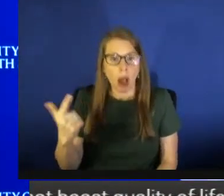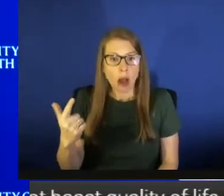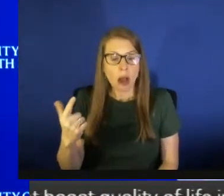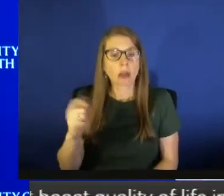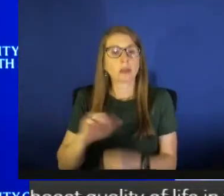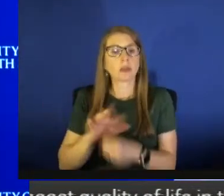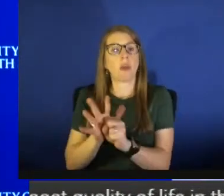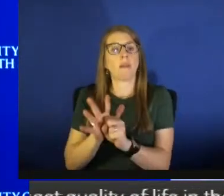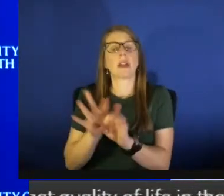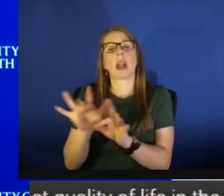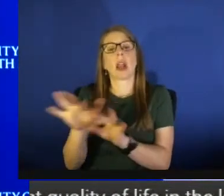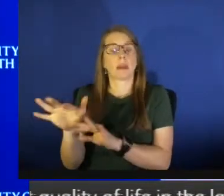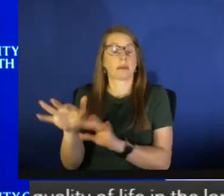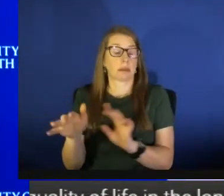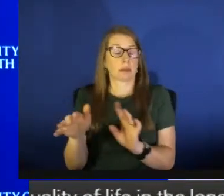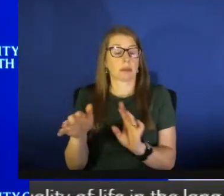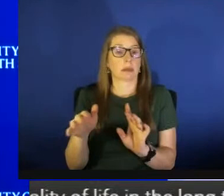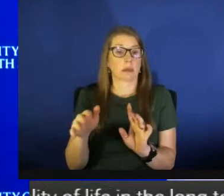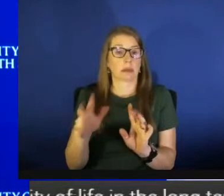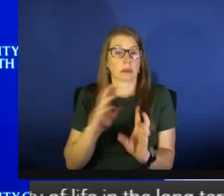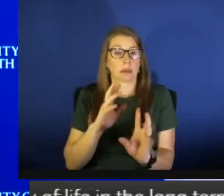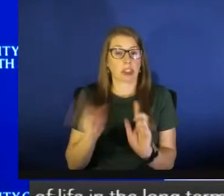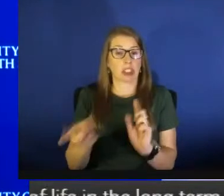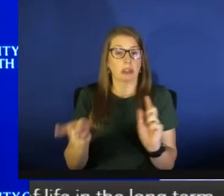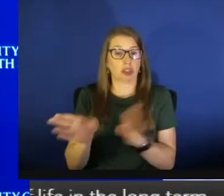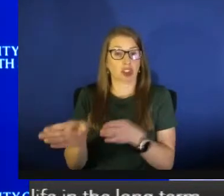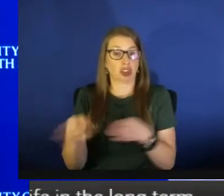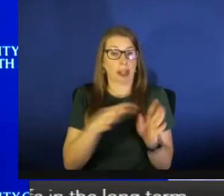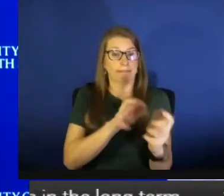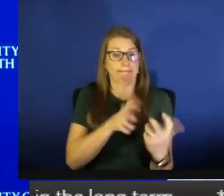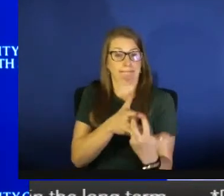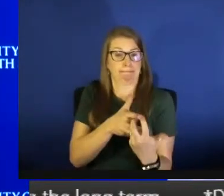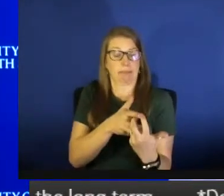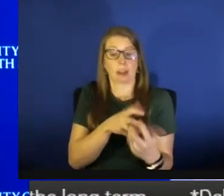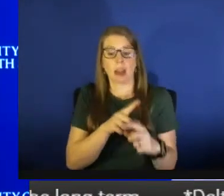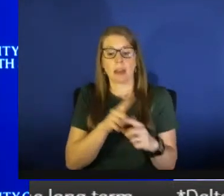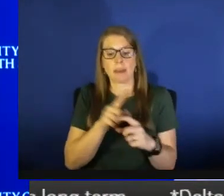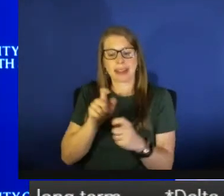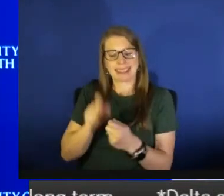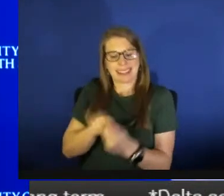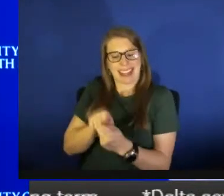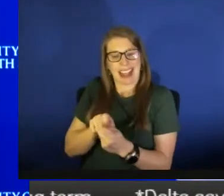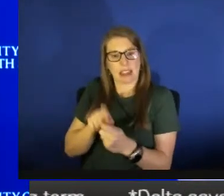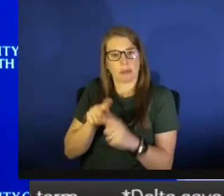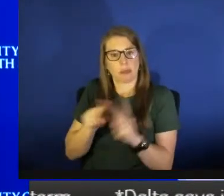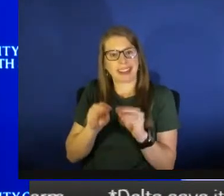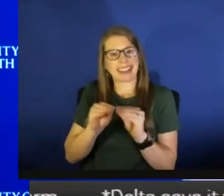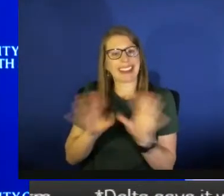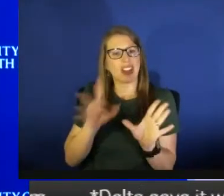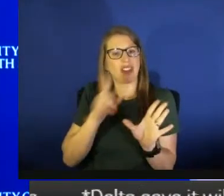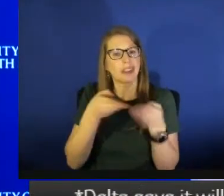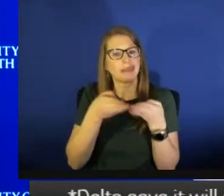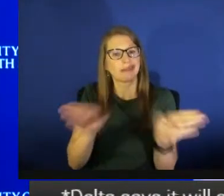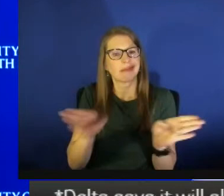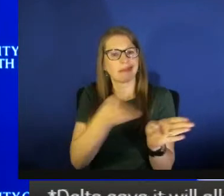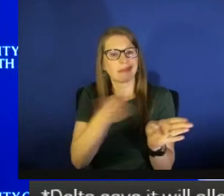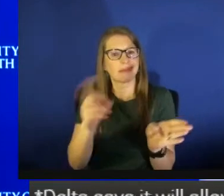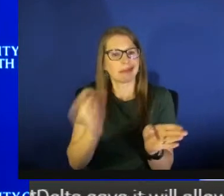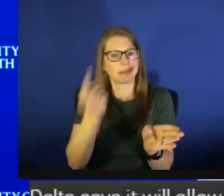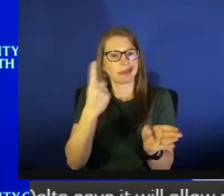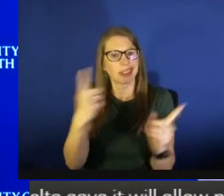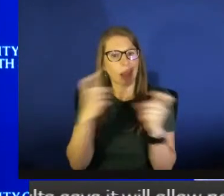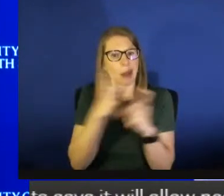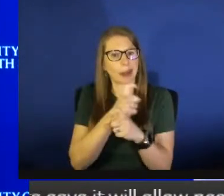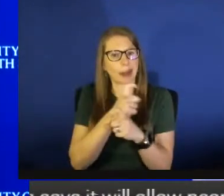turn for that, but really trying to be concise, but also clear to the general public about those complex issues in